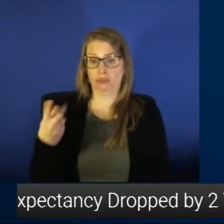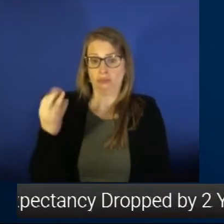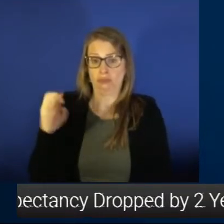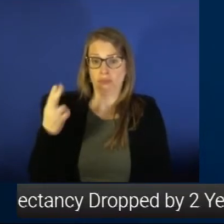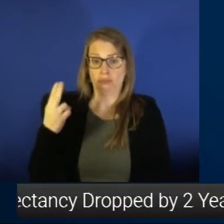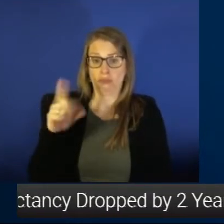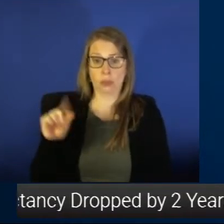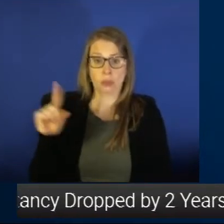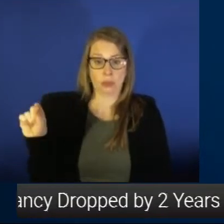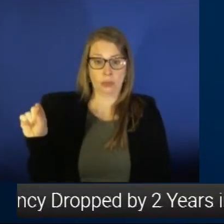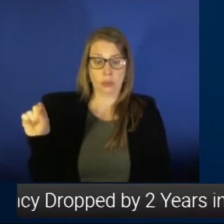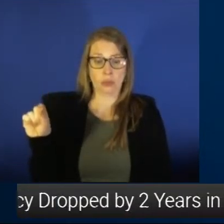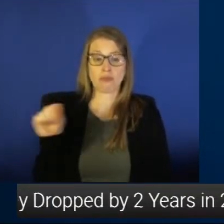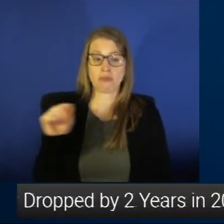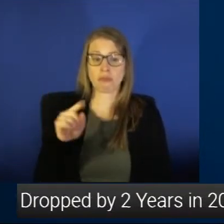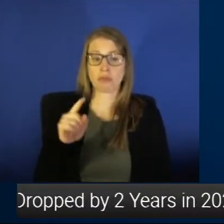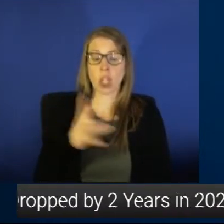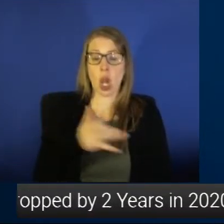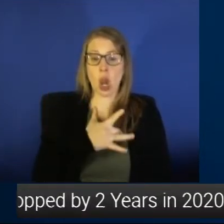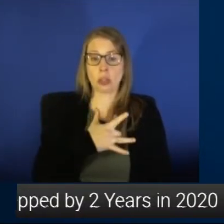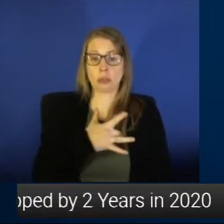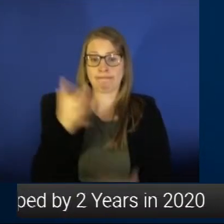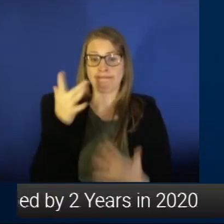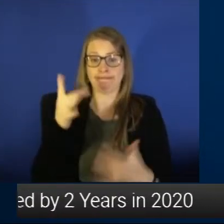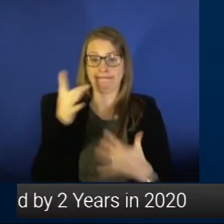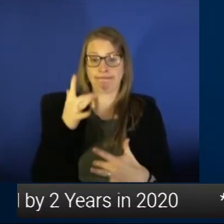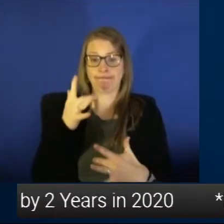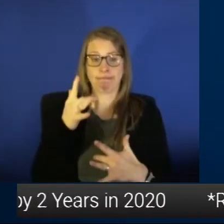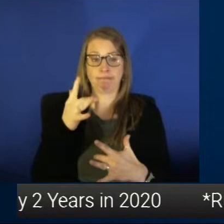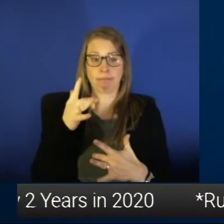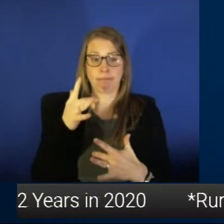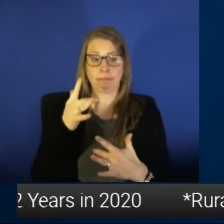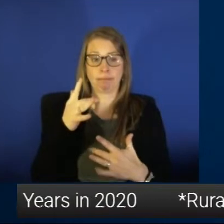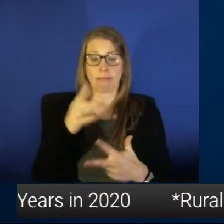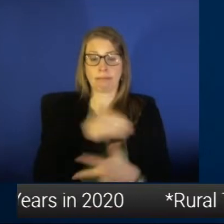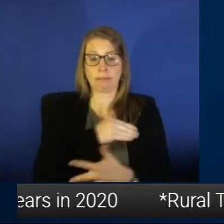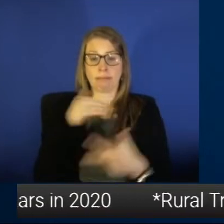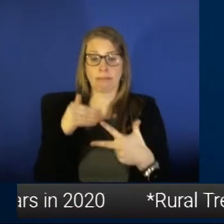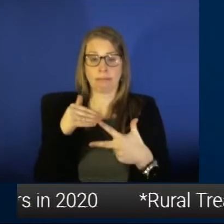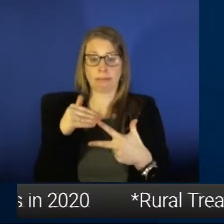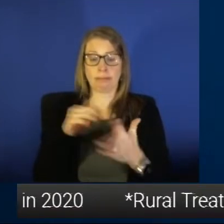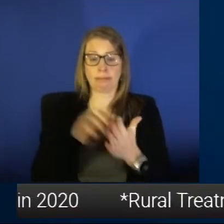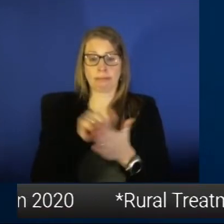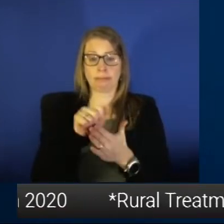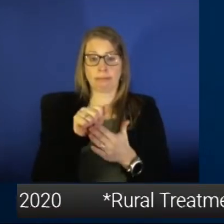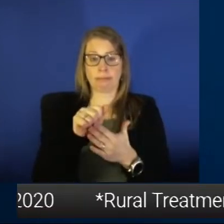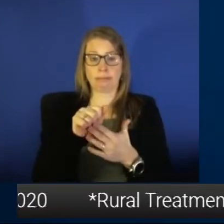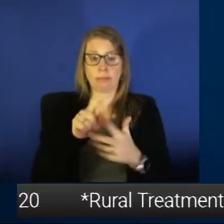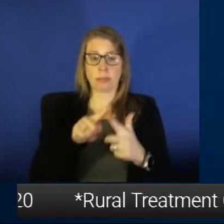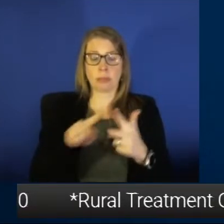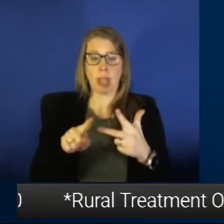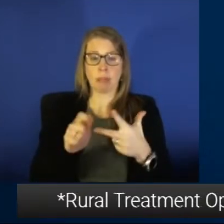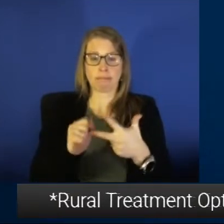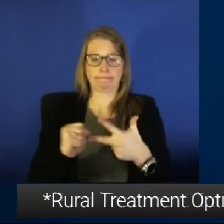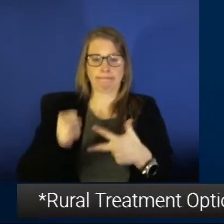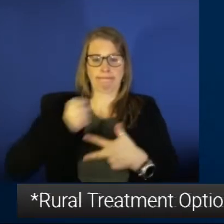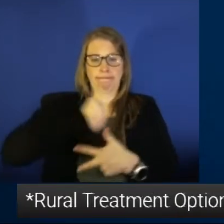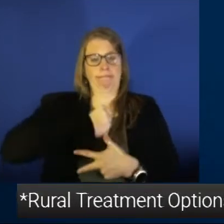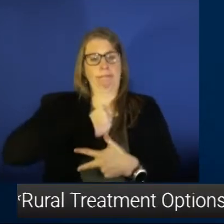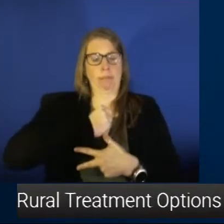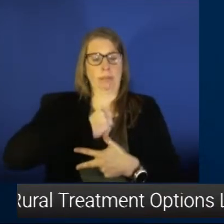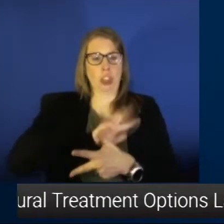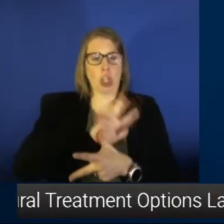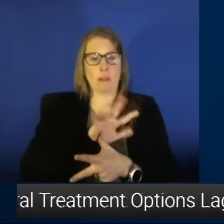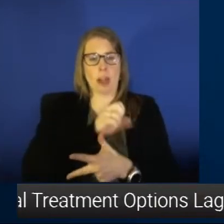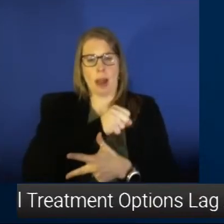have demonstrated, first of all, heart disease is the biggest killer in the U.S., usually followed by cancer. The COVID topped those for a while, sank back down, got up